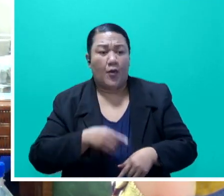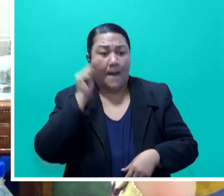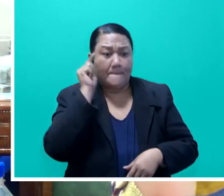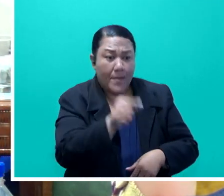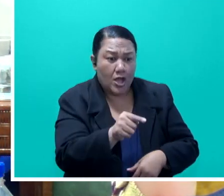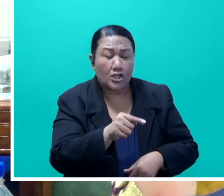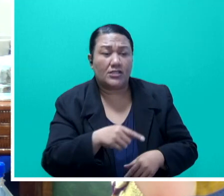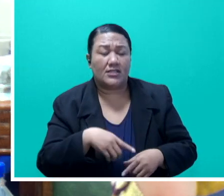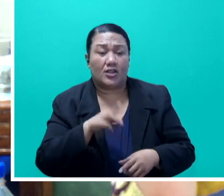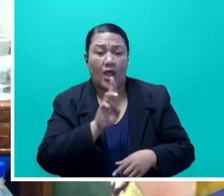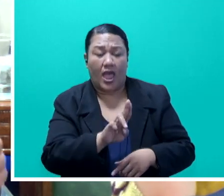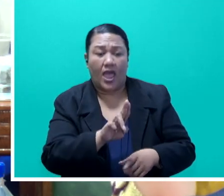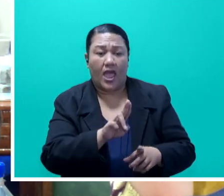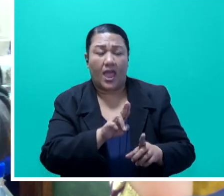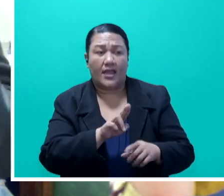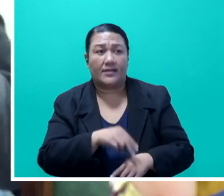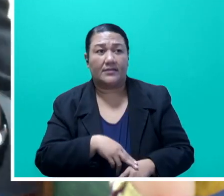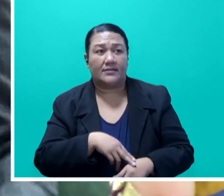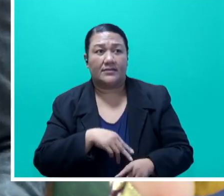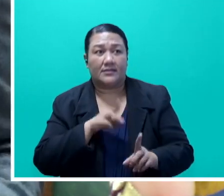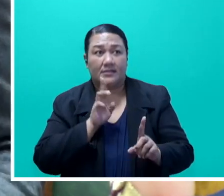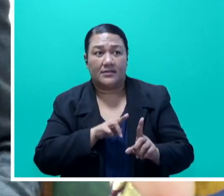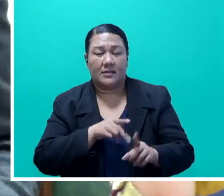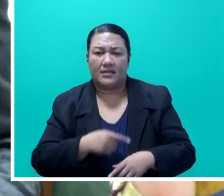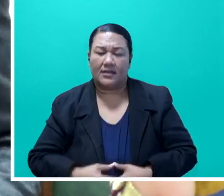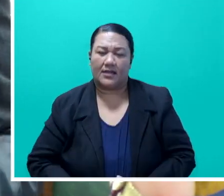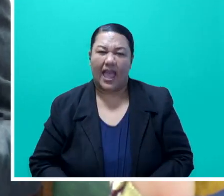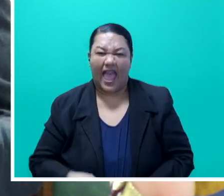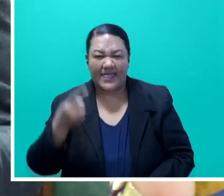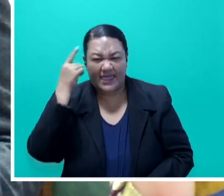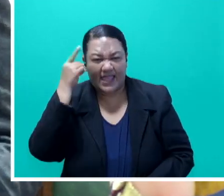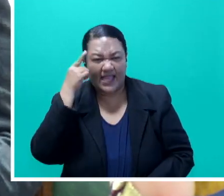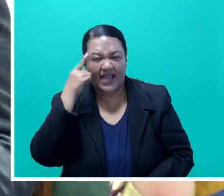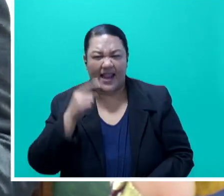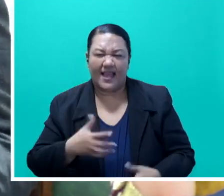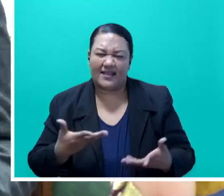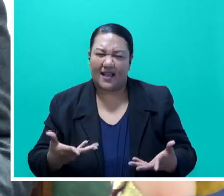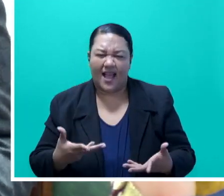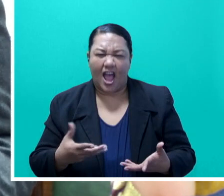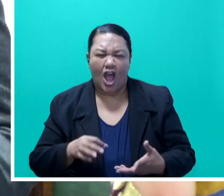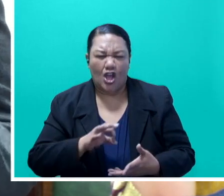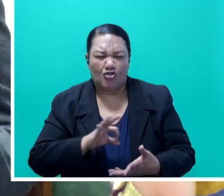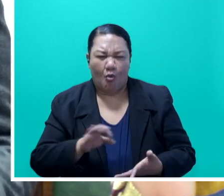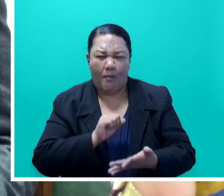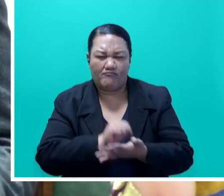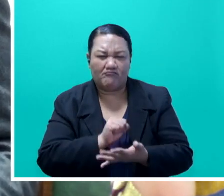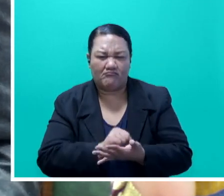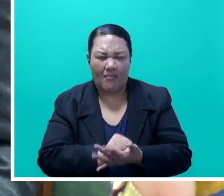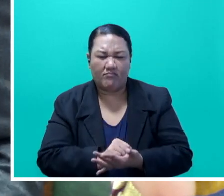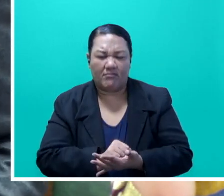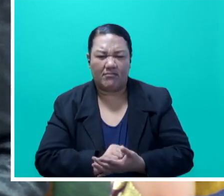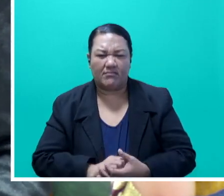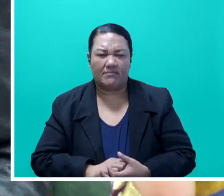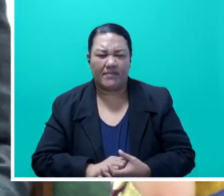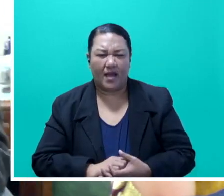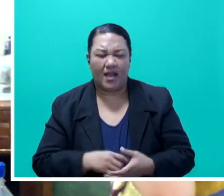being misogynistic. I think actually that is actually quite derogatory. Just to hide behind that comment and say we're being misogynistic.